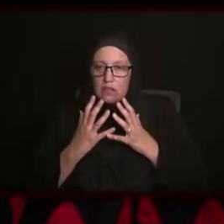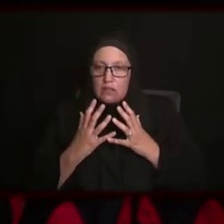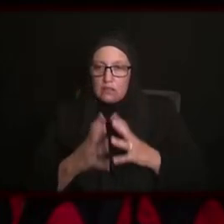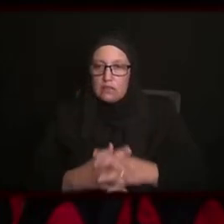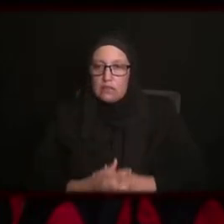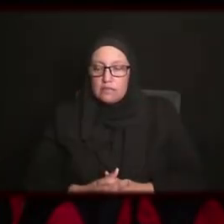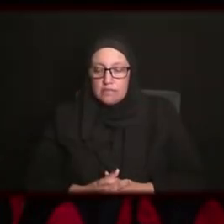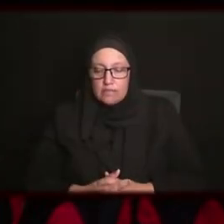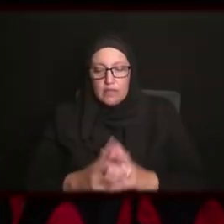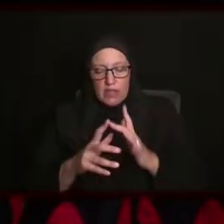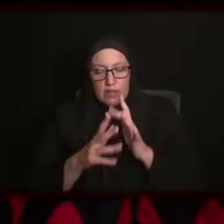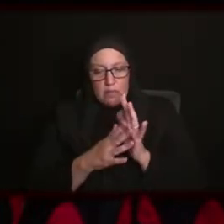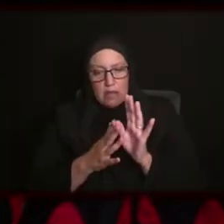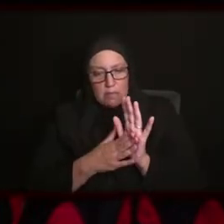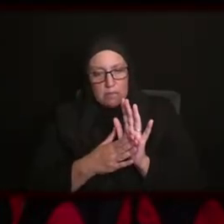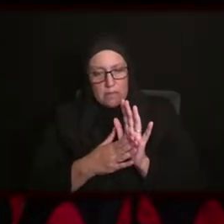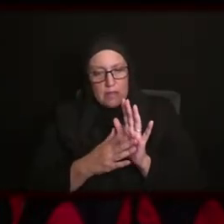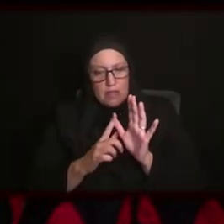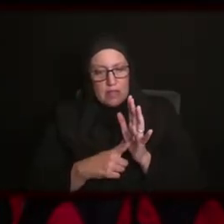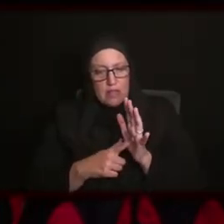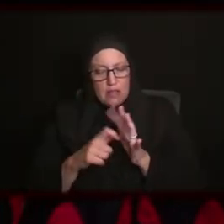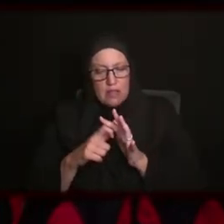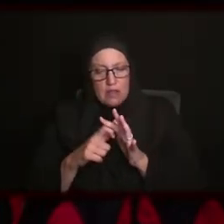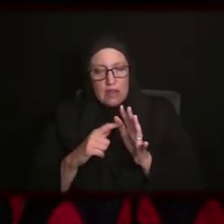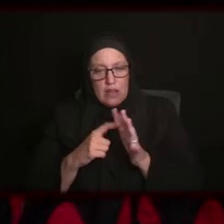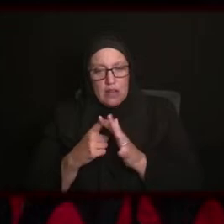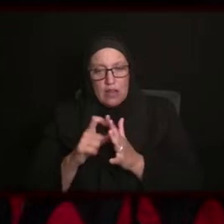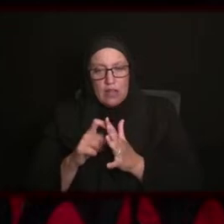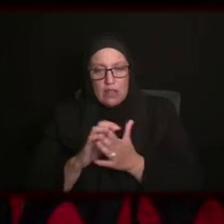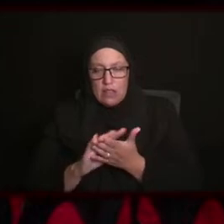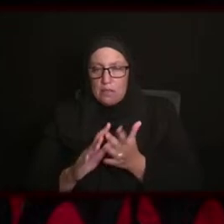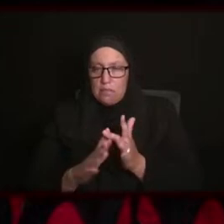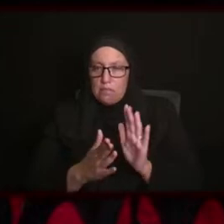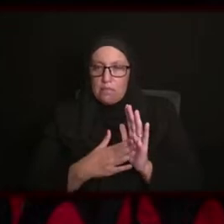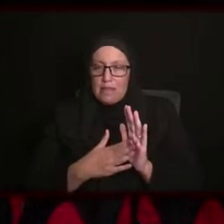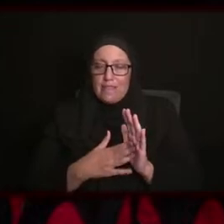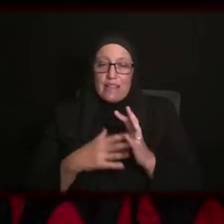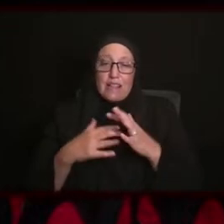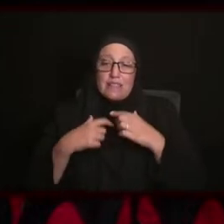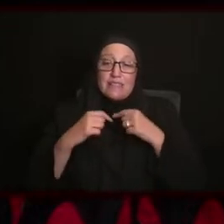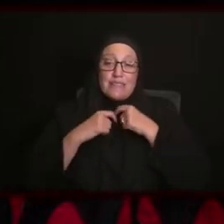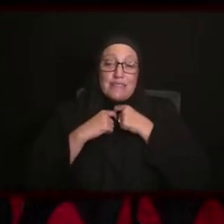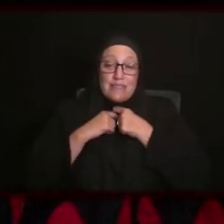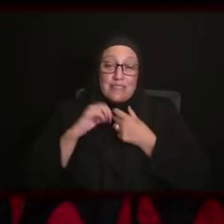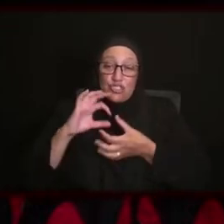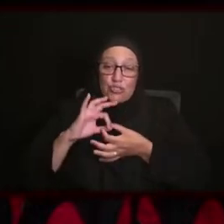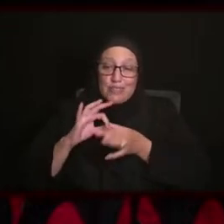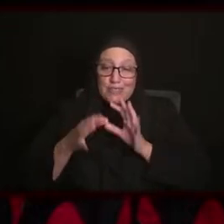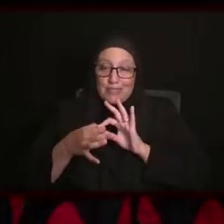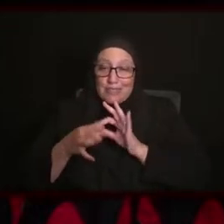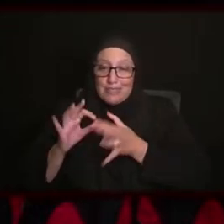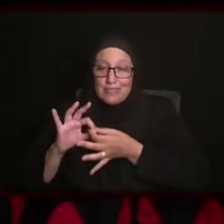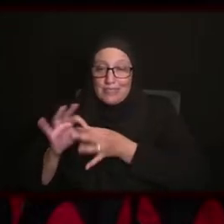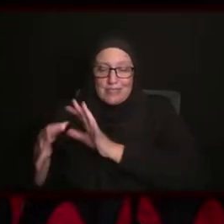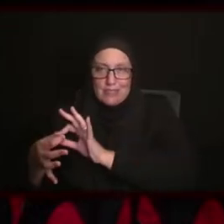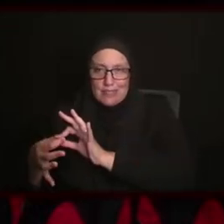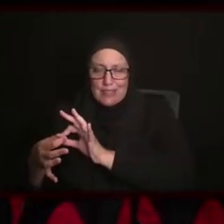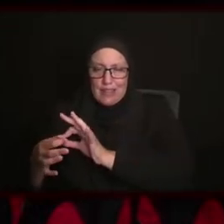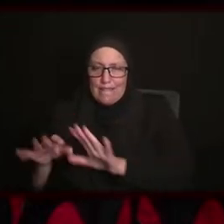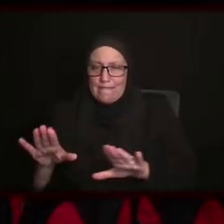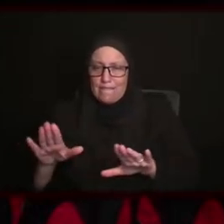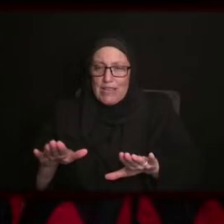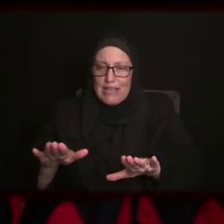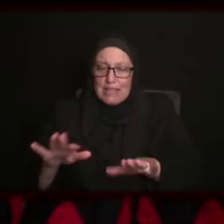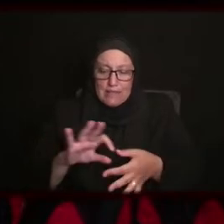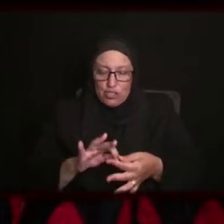Al-Kadhem, who had a chain on his neck and a chain between his feet, he